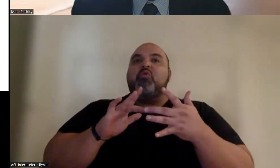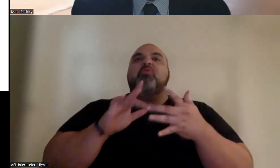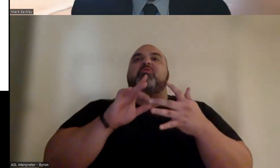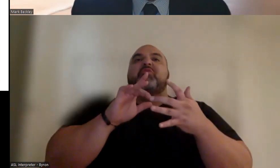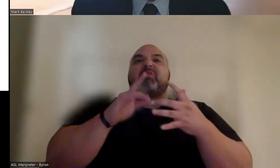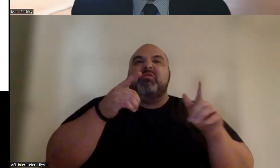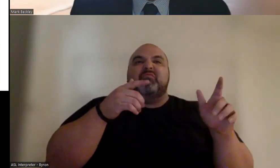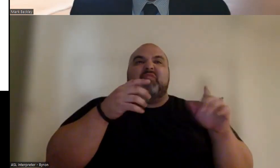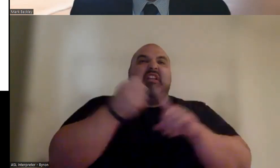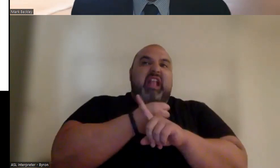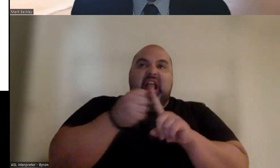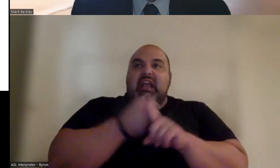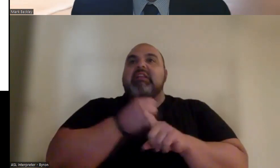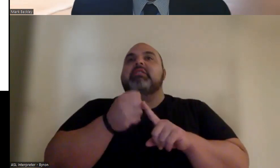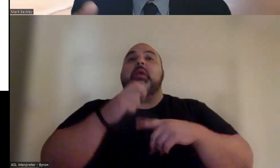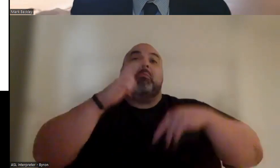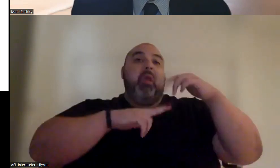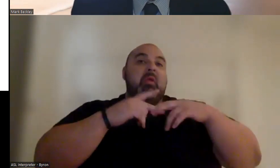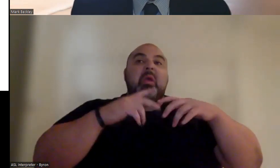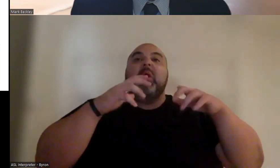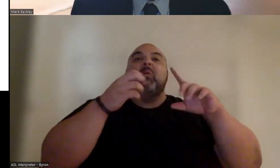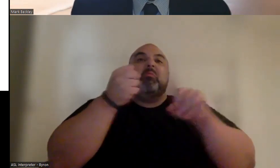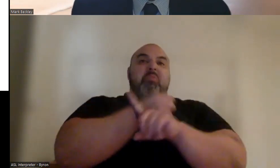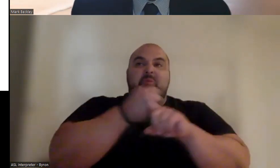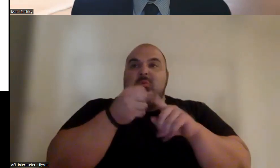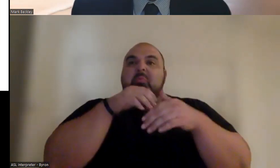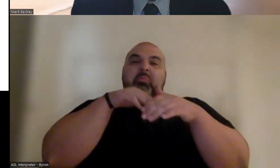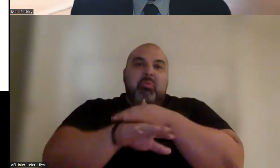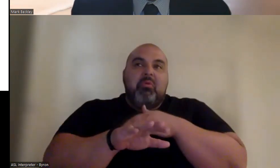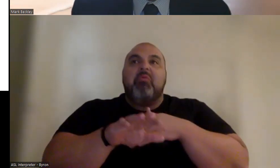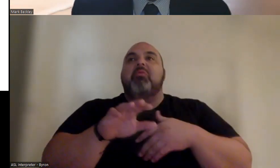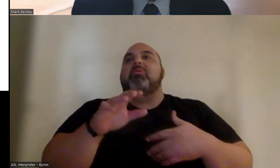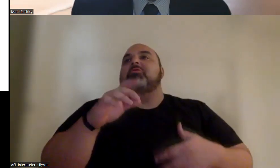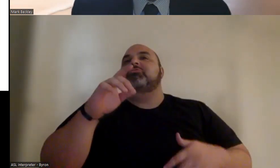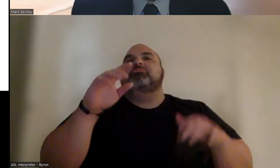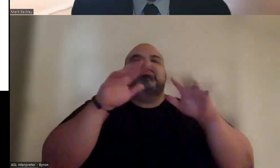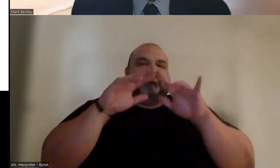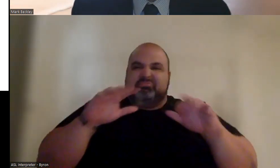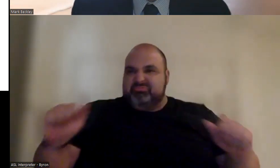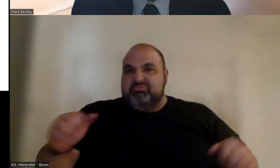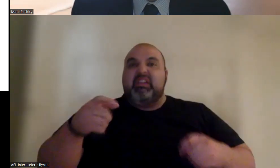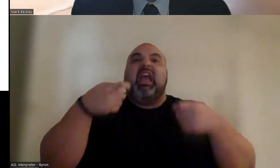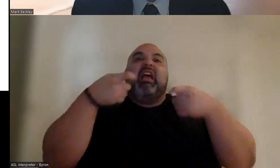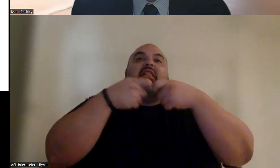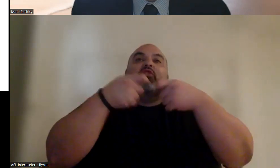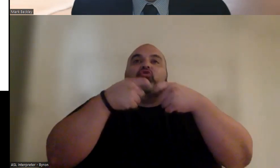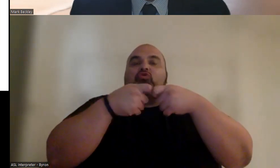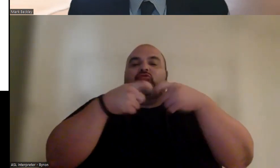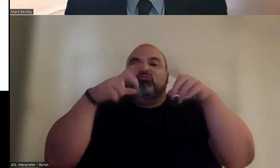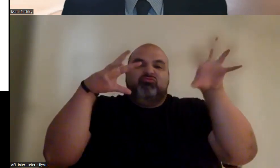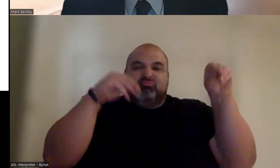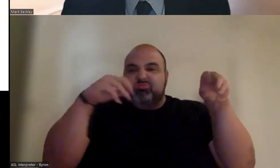infrastructure breakdowns. So such as burst pipes, electrical out legit outages.